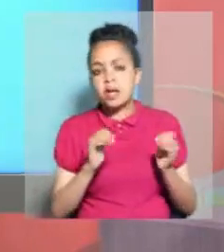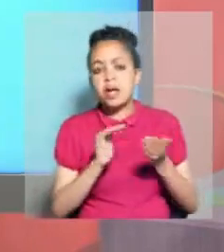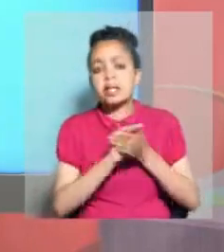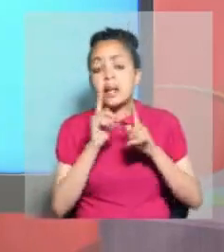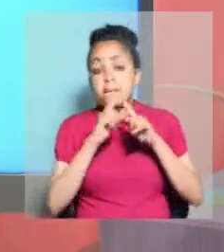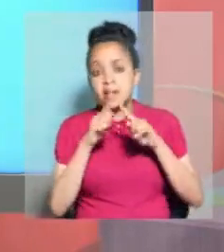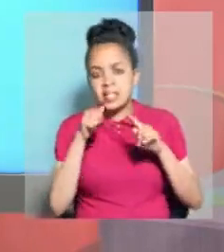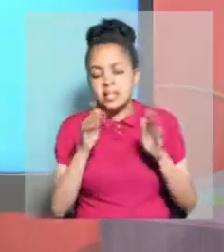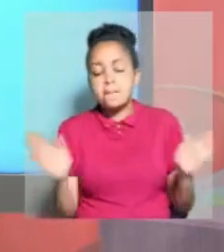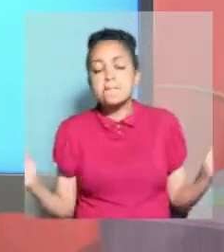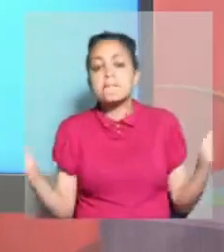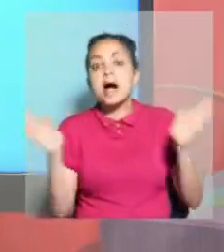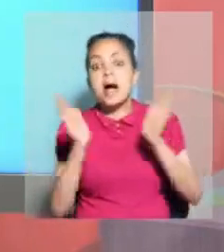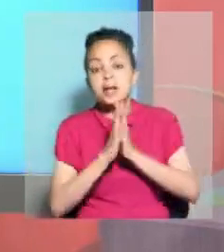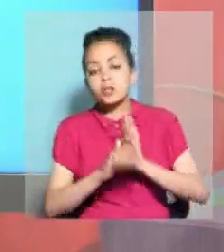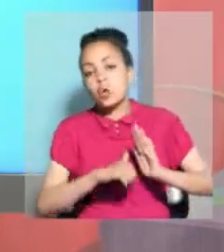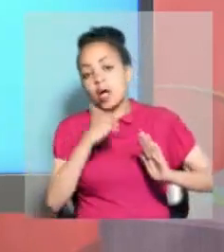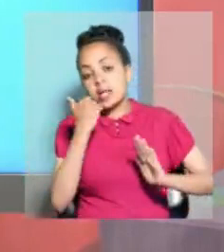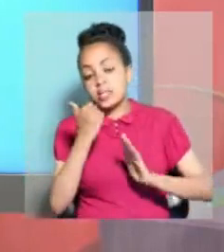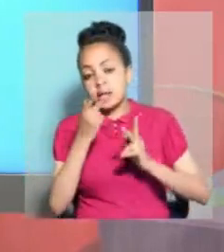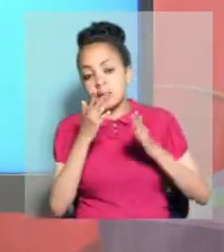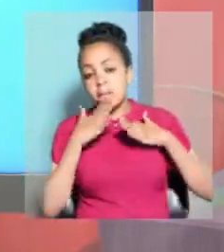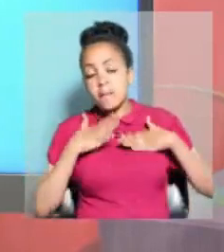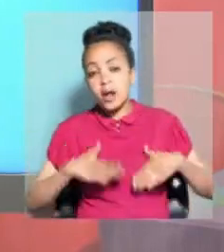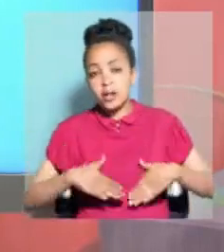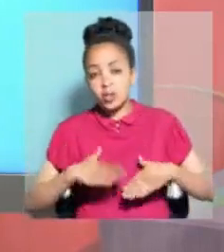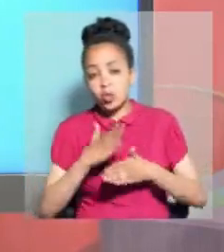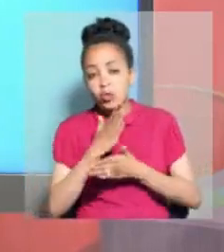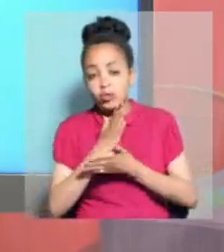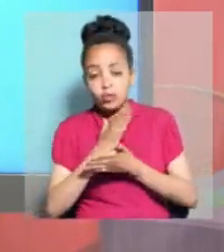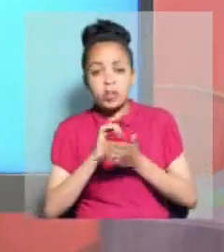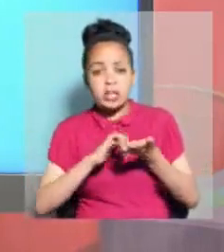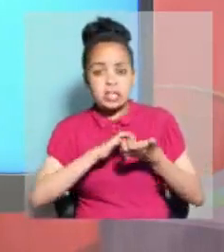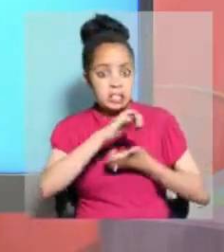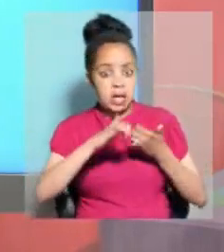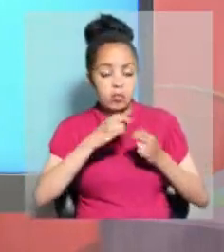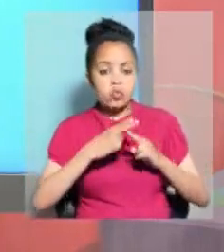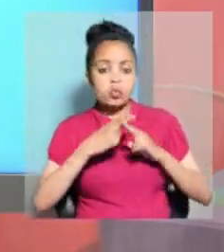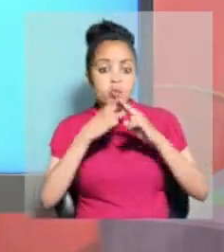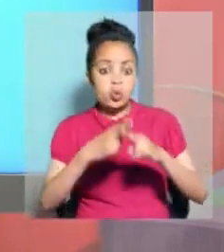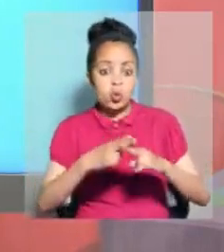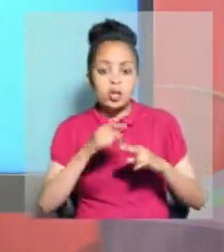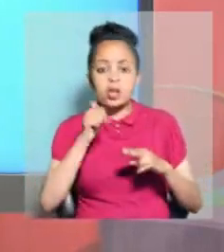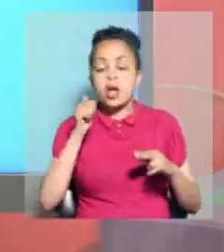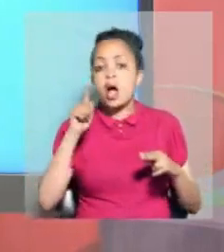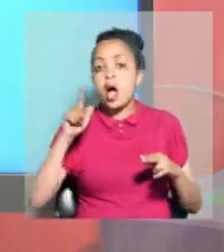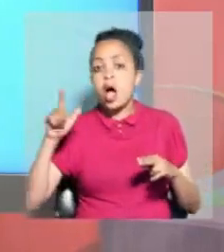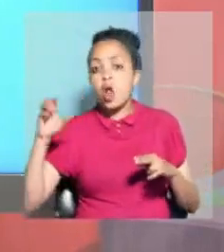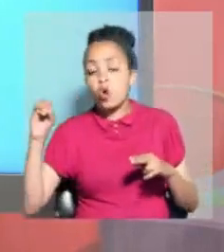But it binds to other part of an enzyme that contain active site, which we call allosteric